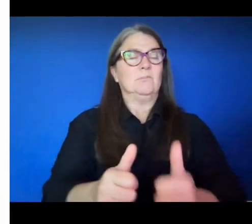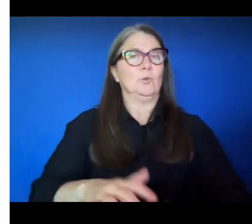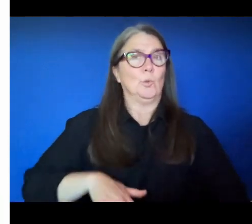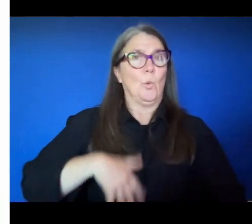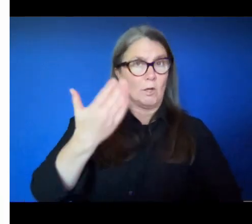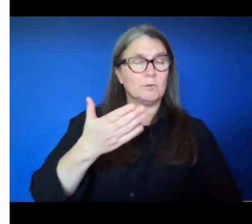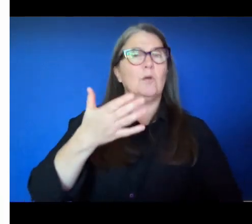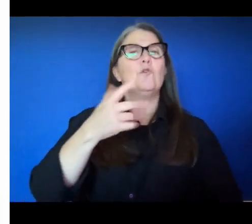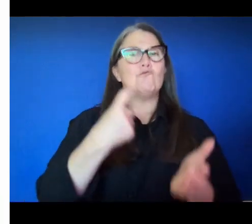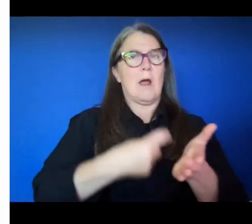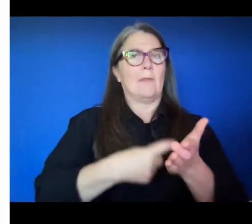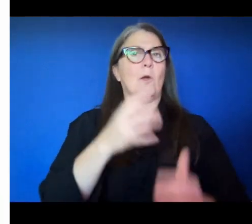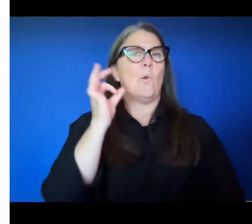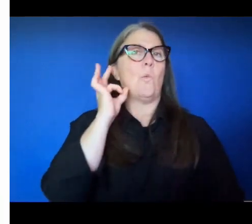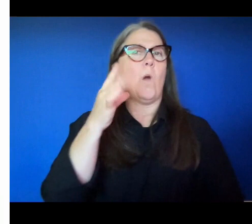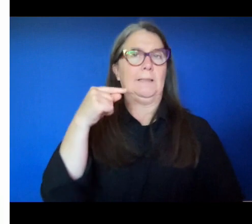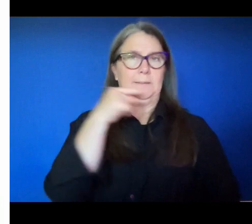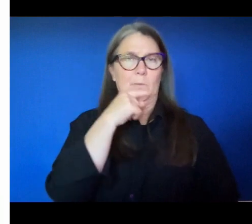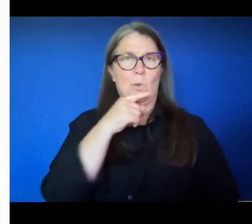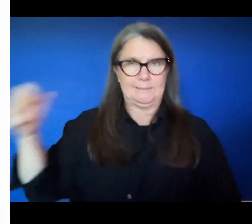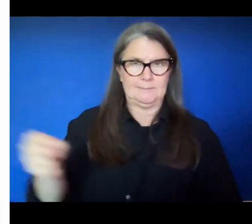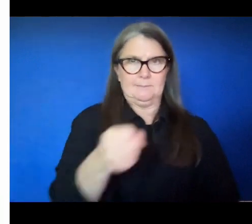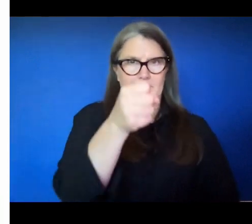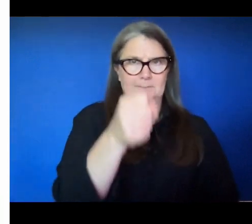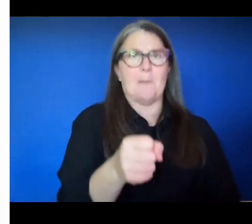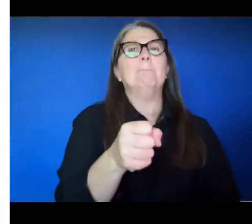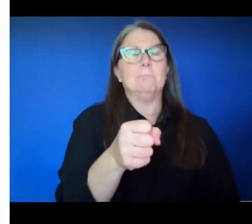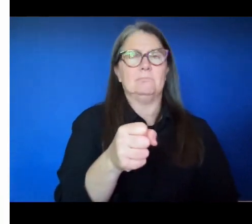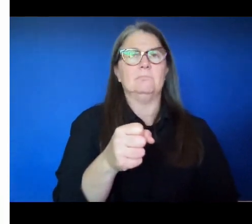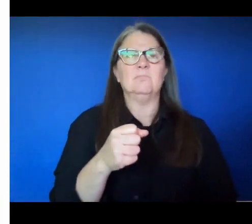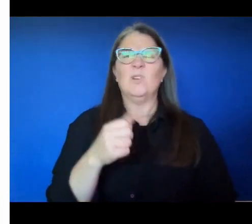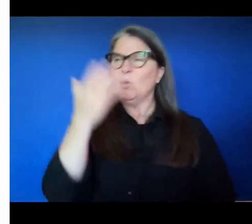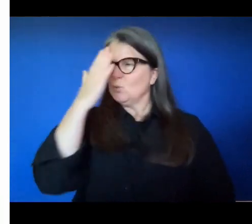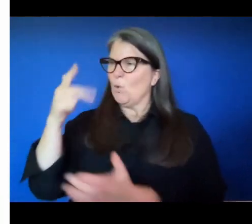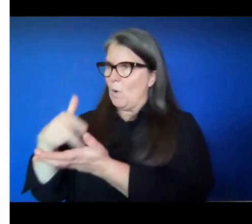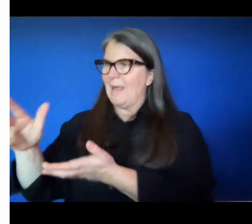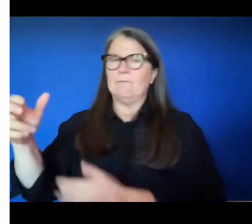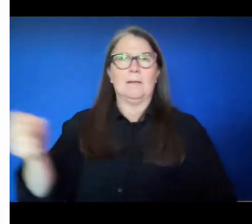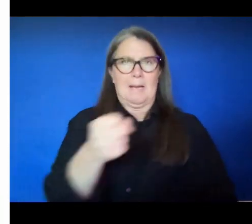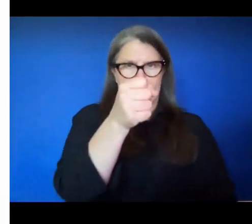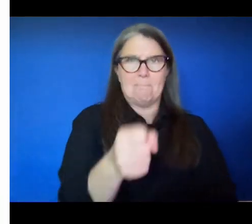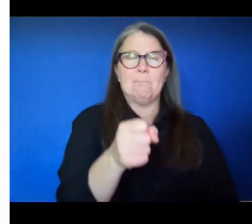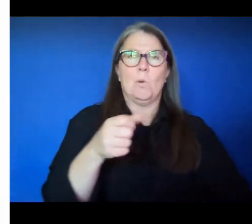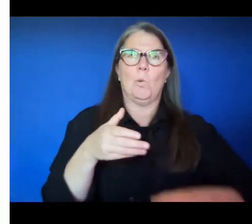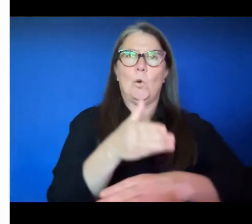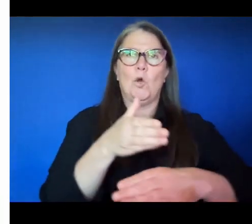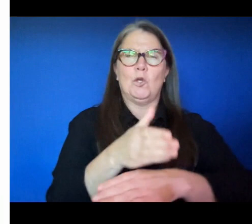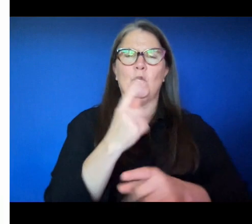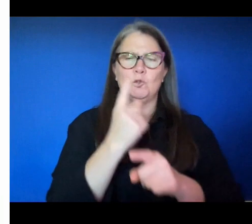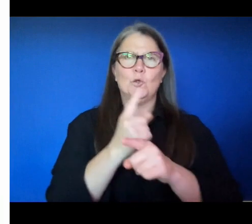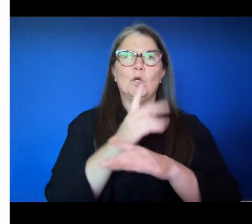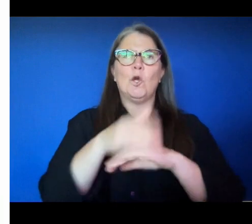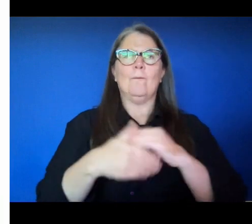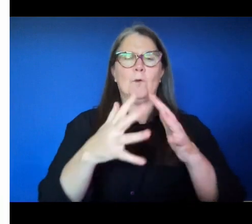coming in of past school ages working there. And they're talking about Dr. Roth, as in Walter Roth, also known as Walter